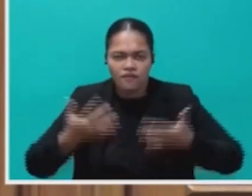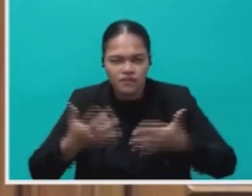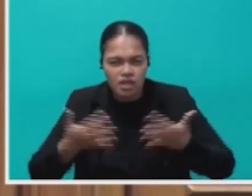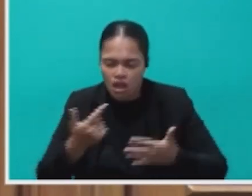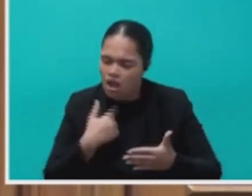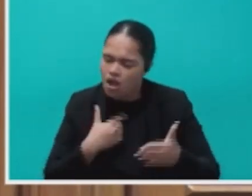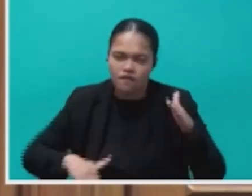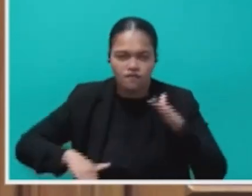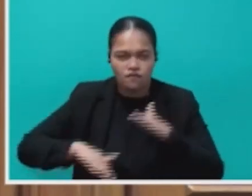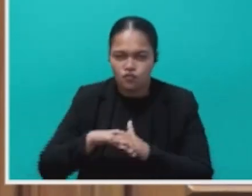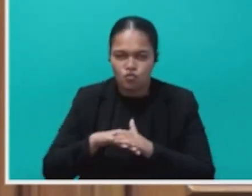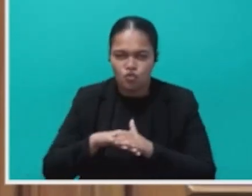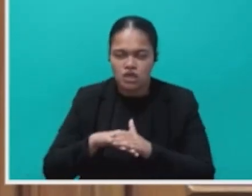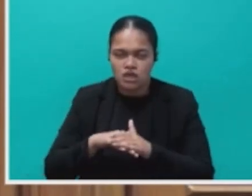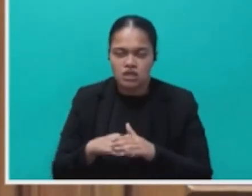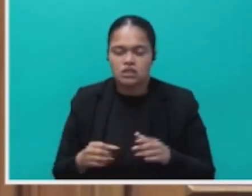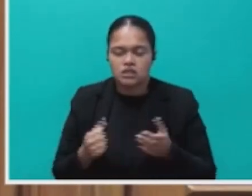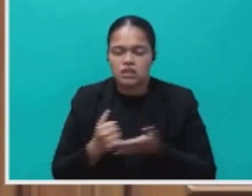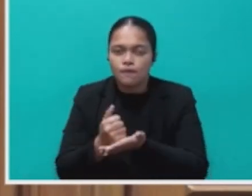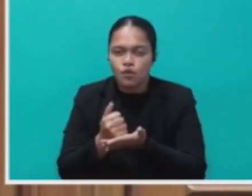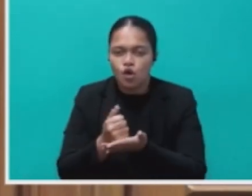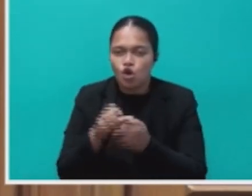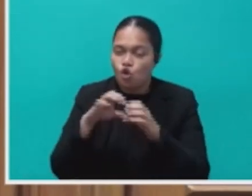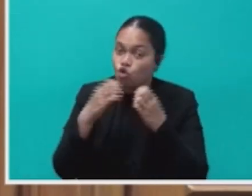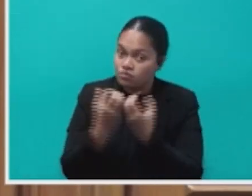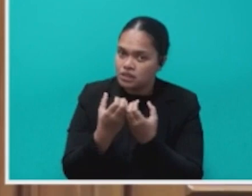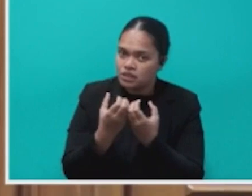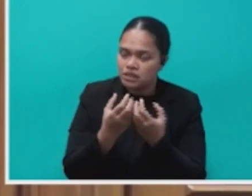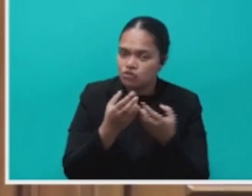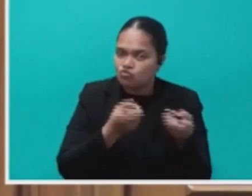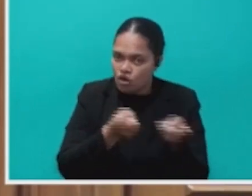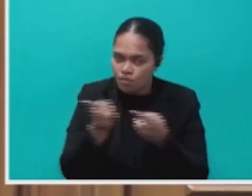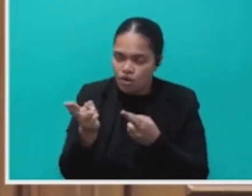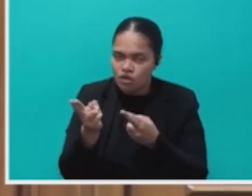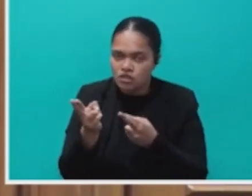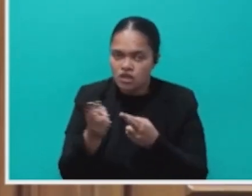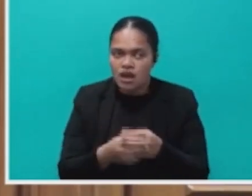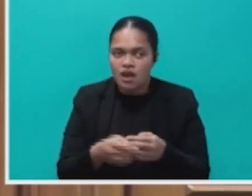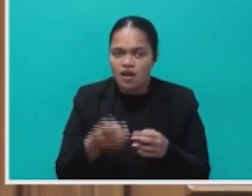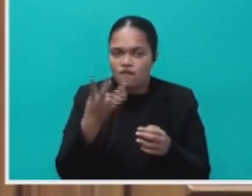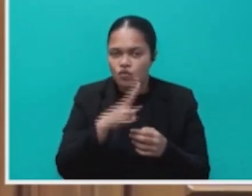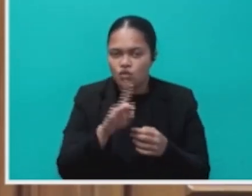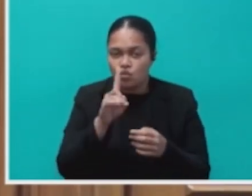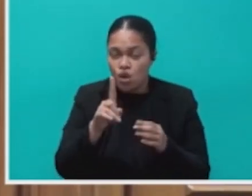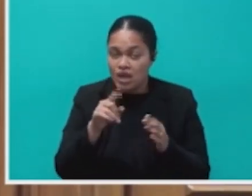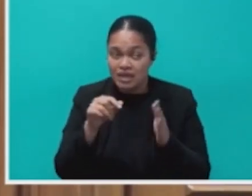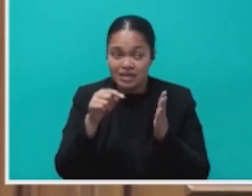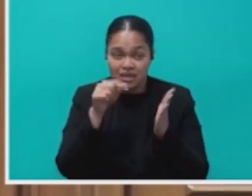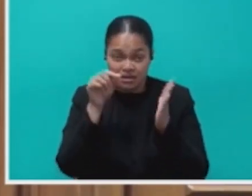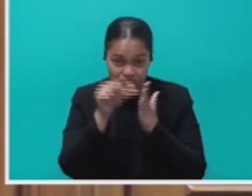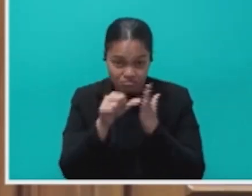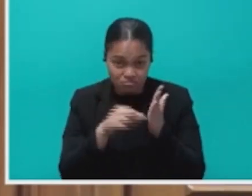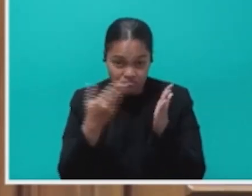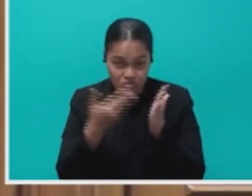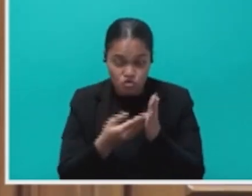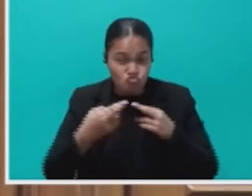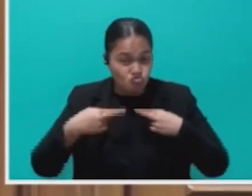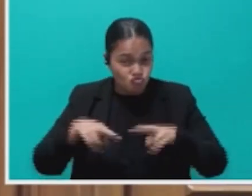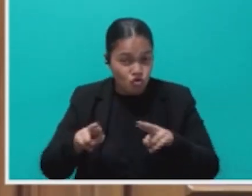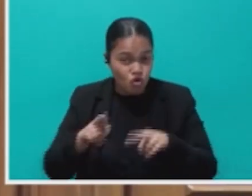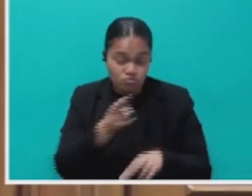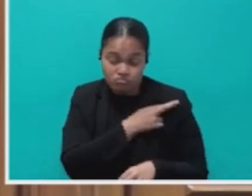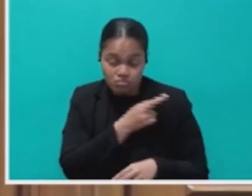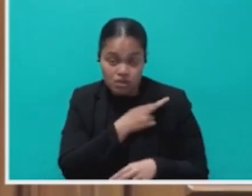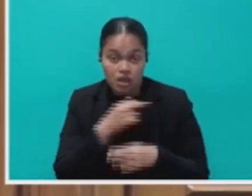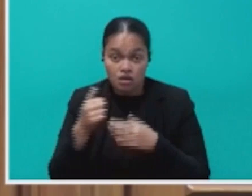fully support the committee's recommendation, item 4.1, that the institutions responsible for road safety,